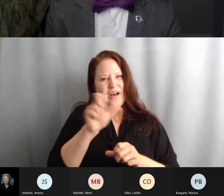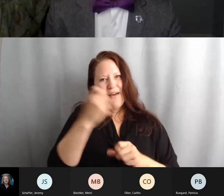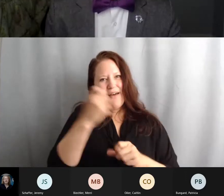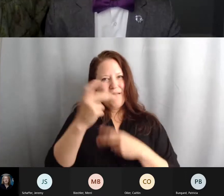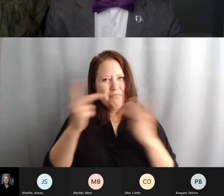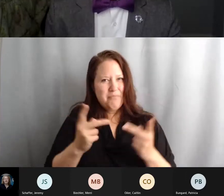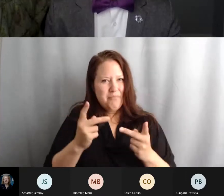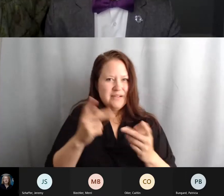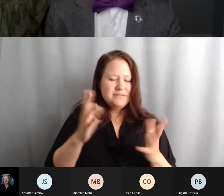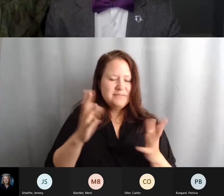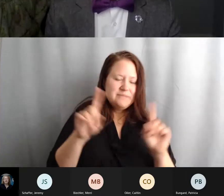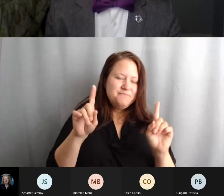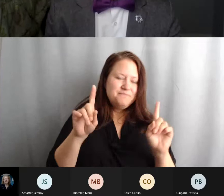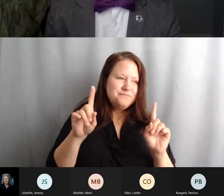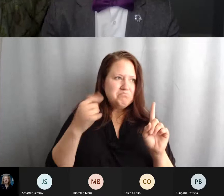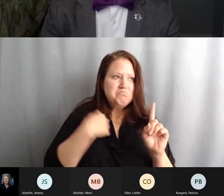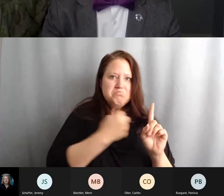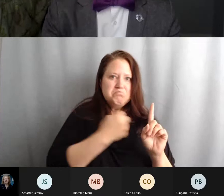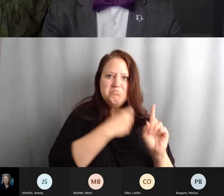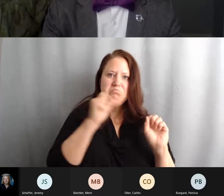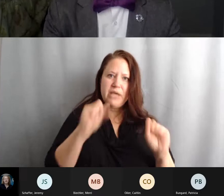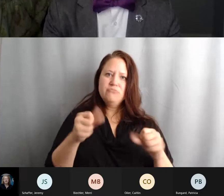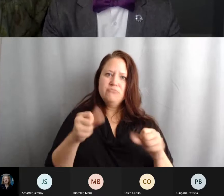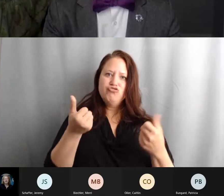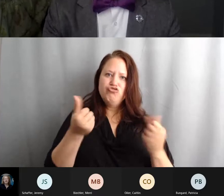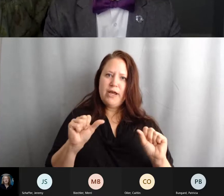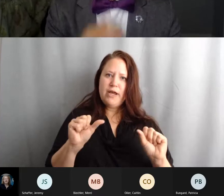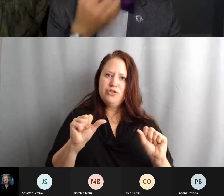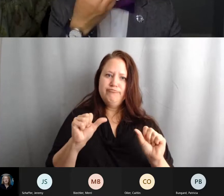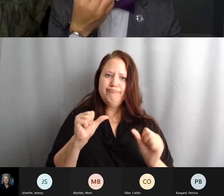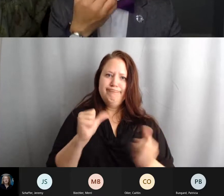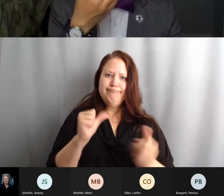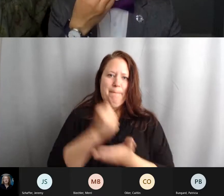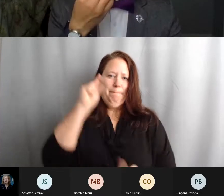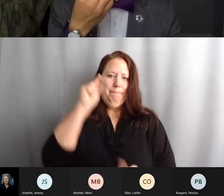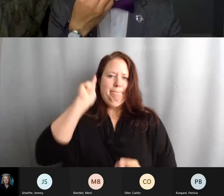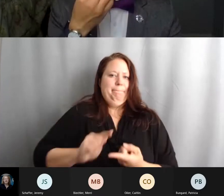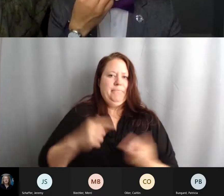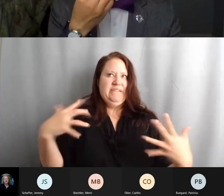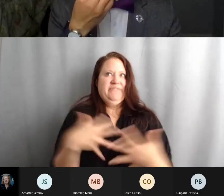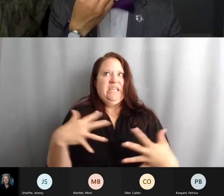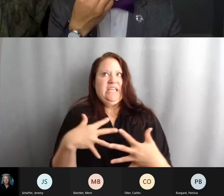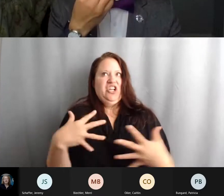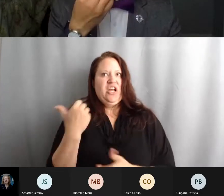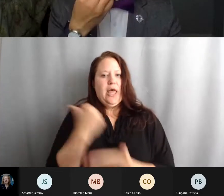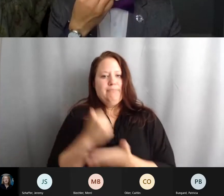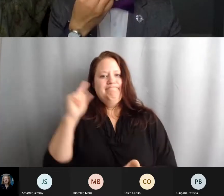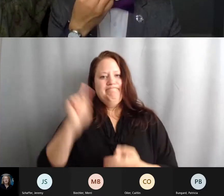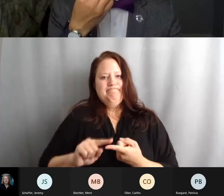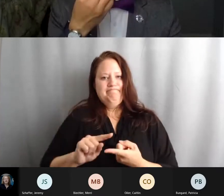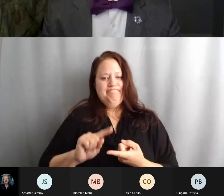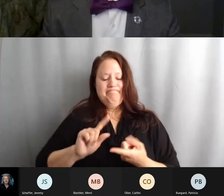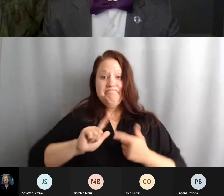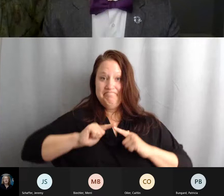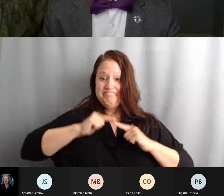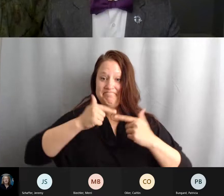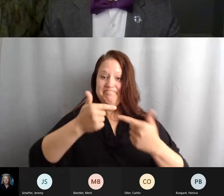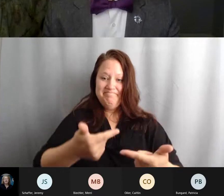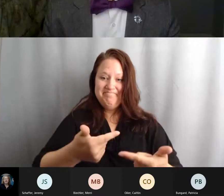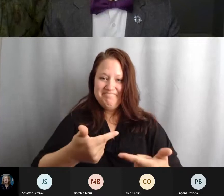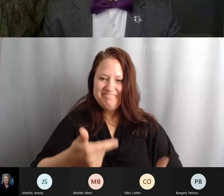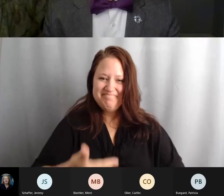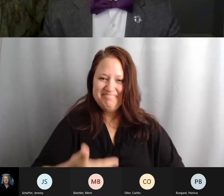be honest, but we can certainly try to allay some of those fears to the extent possible. So I